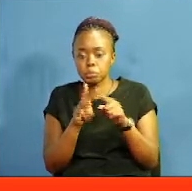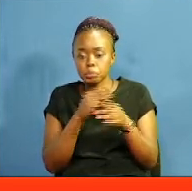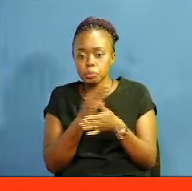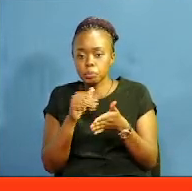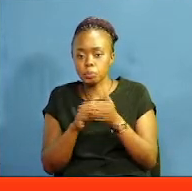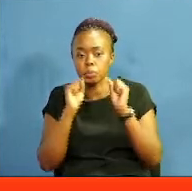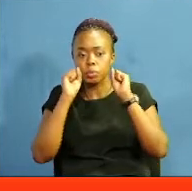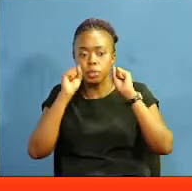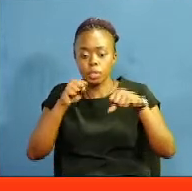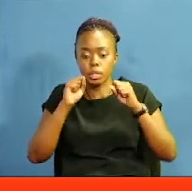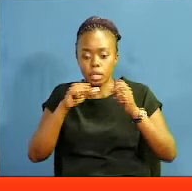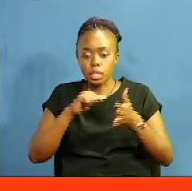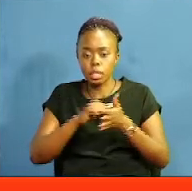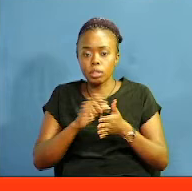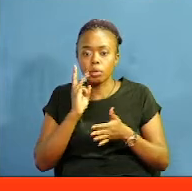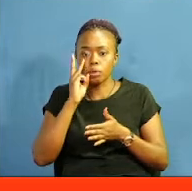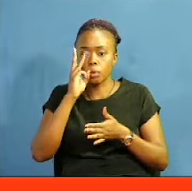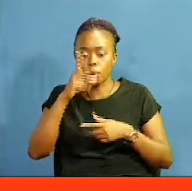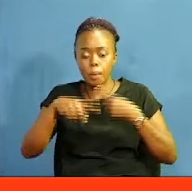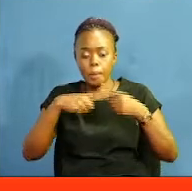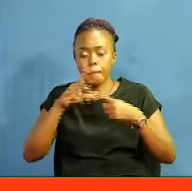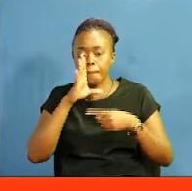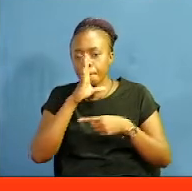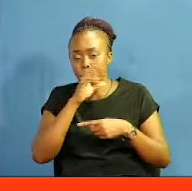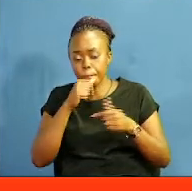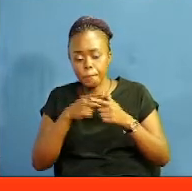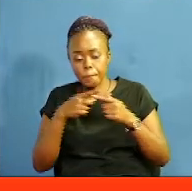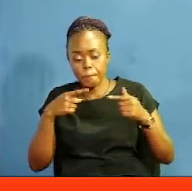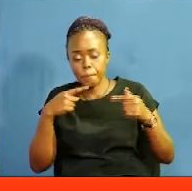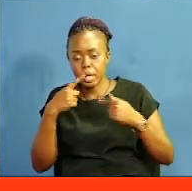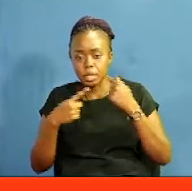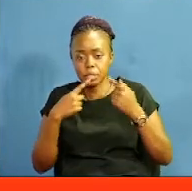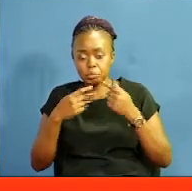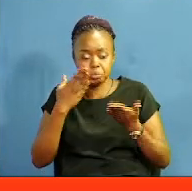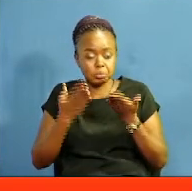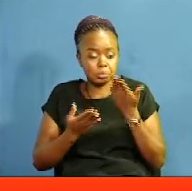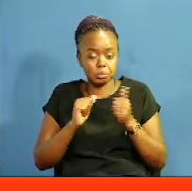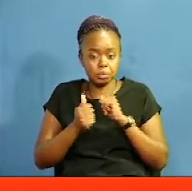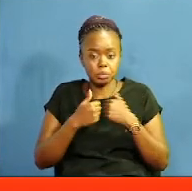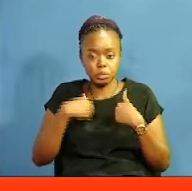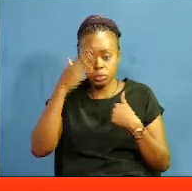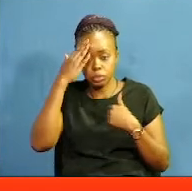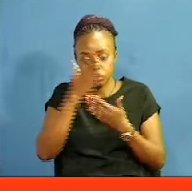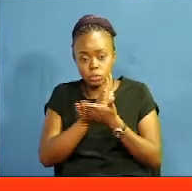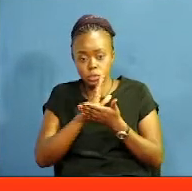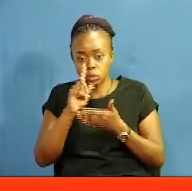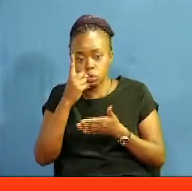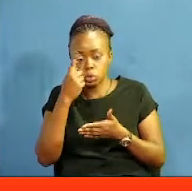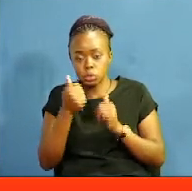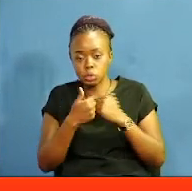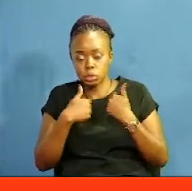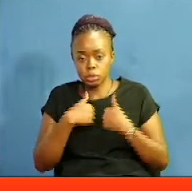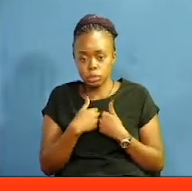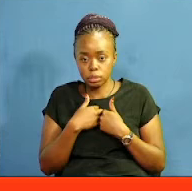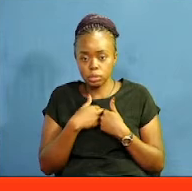there's a possibility that they will run to the finish line. That said, it depends with the interest of someone that